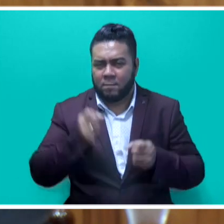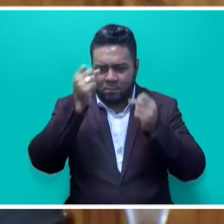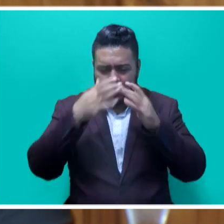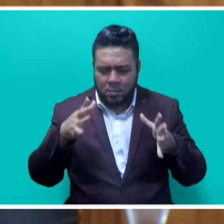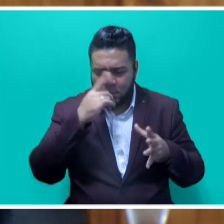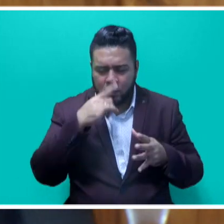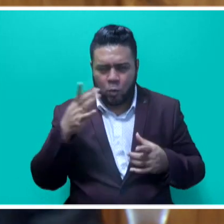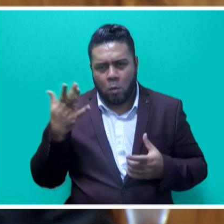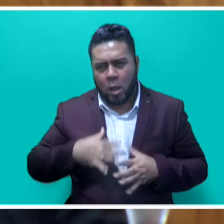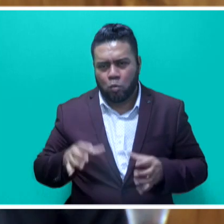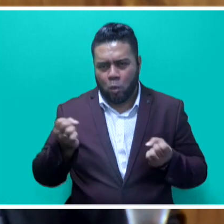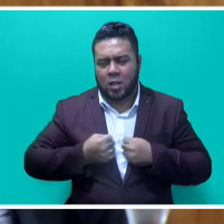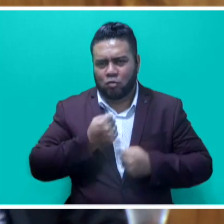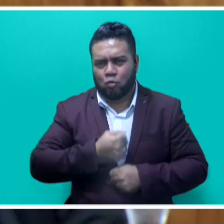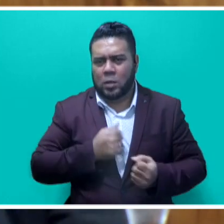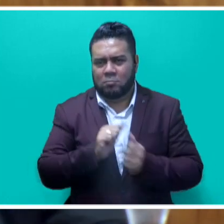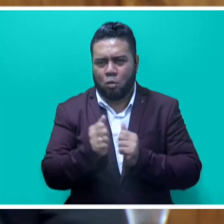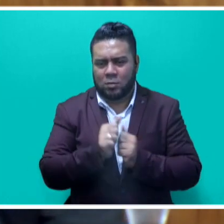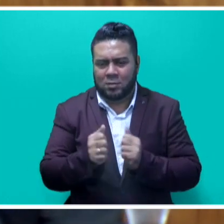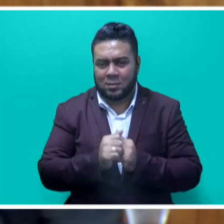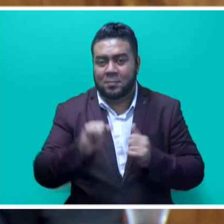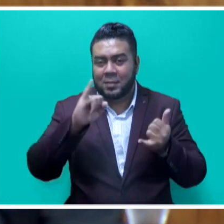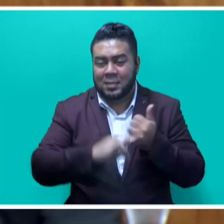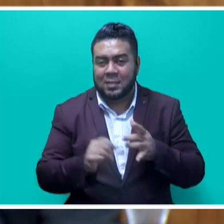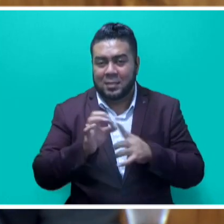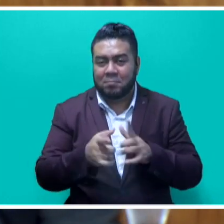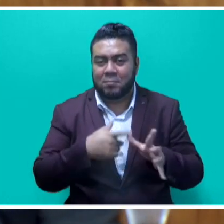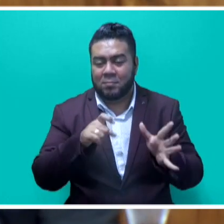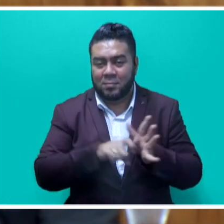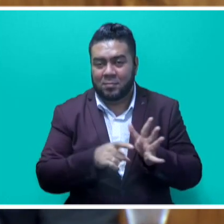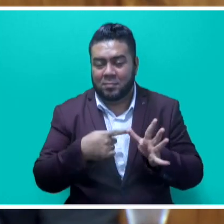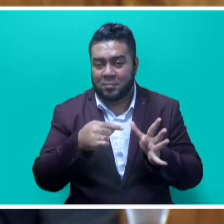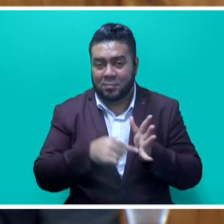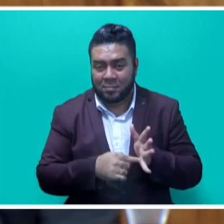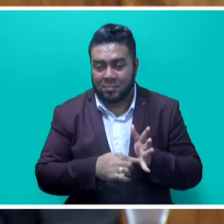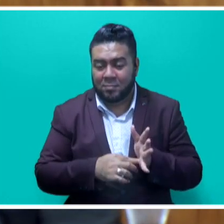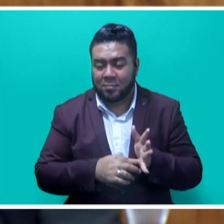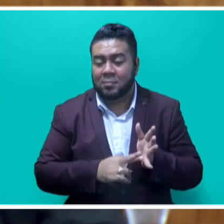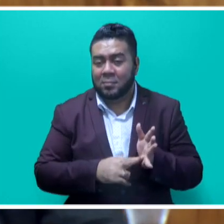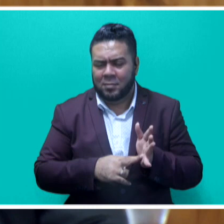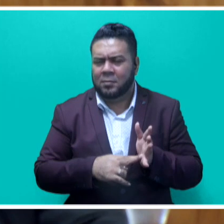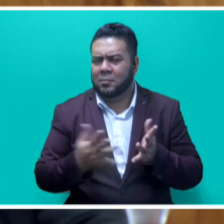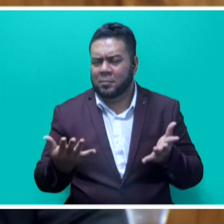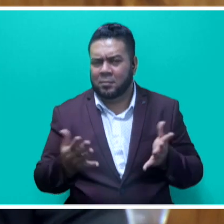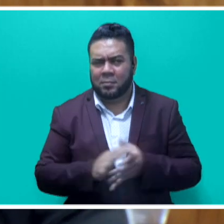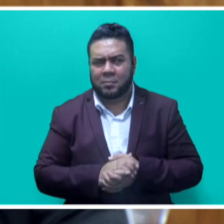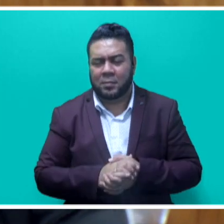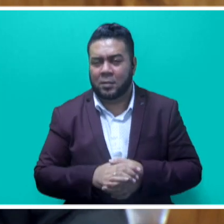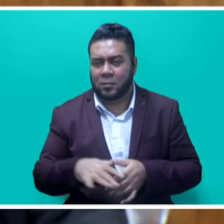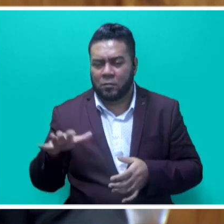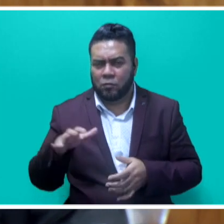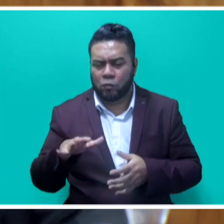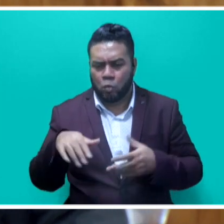athletes. Each Spartan event is held at unique locations that combines terrain and unique